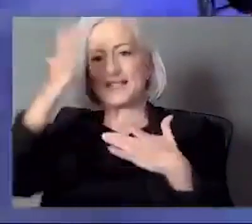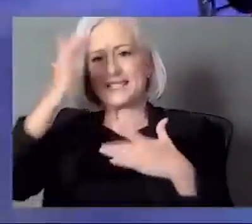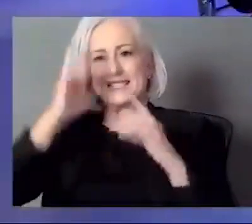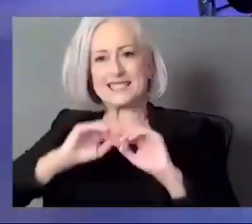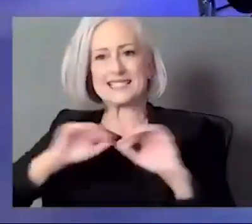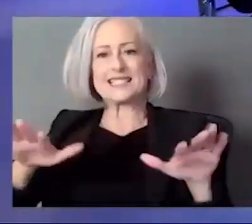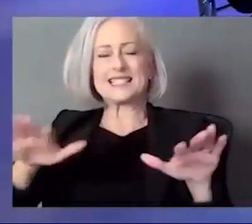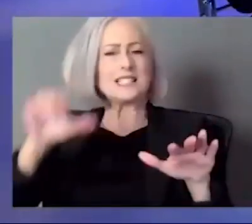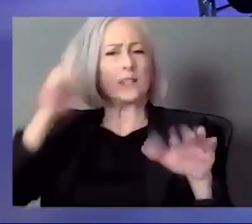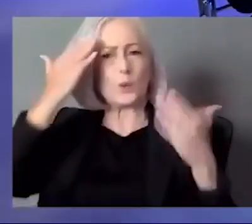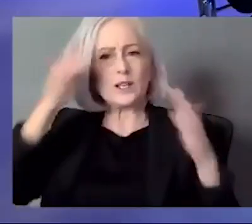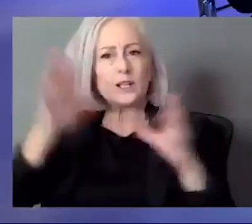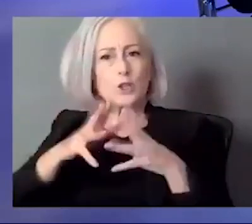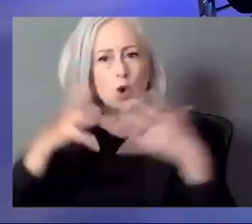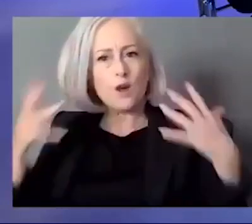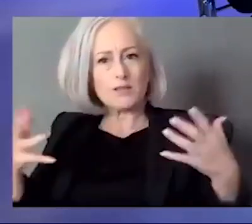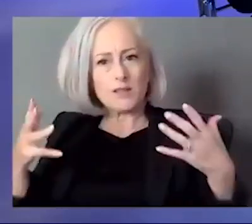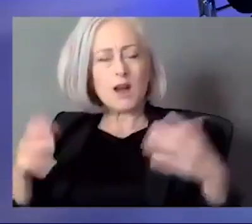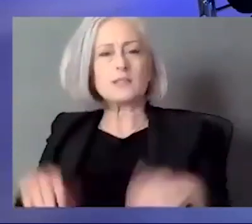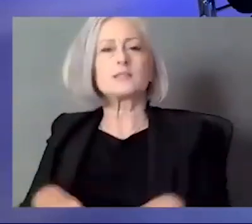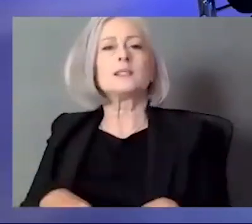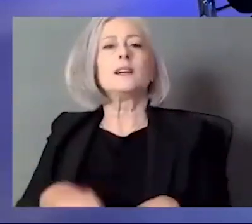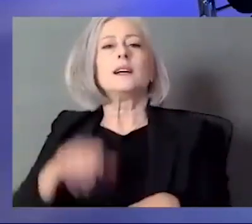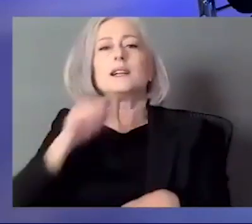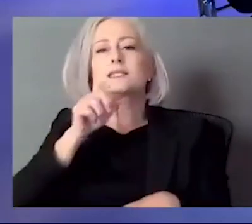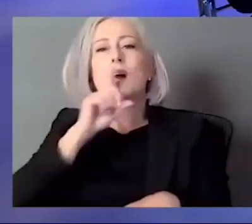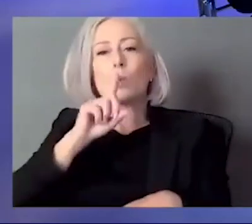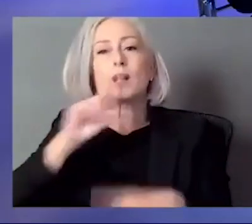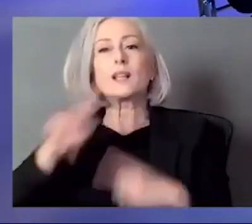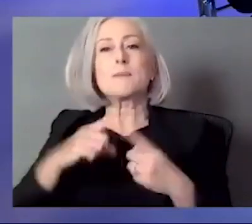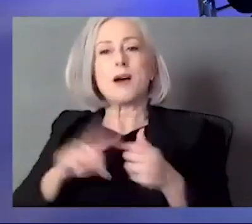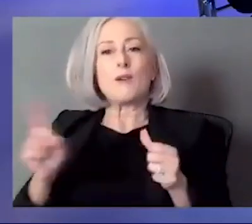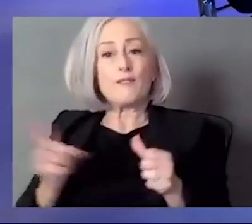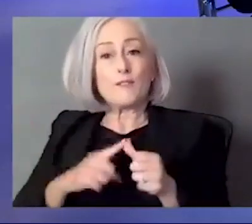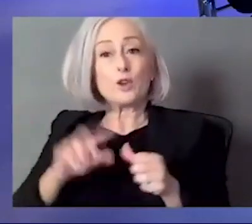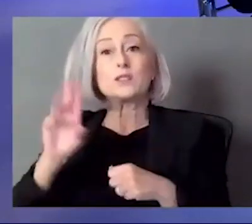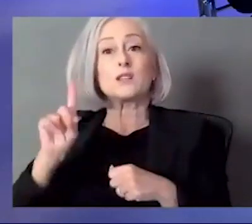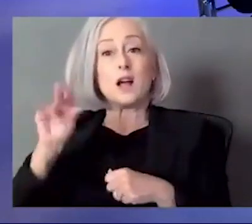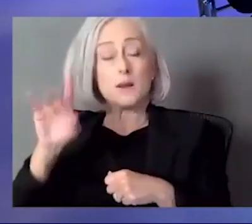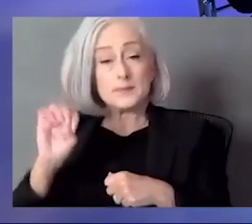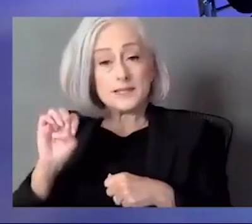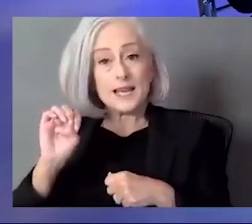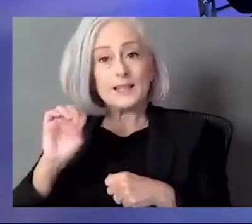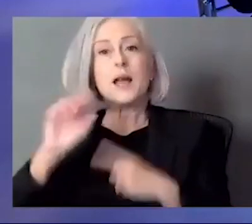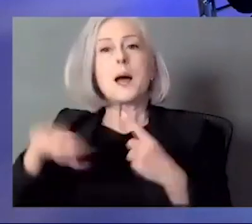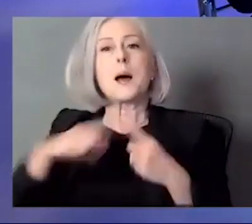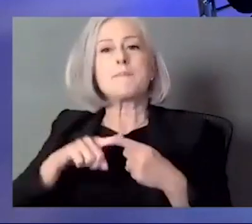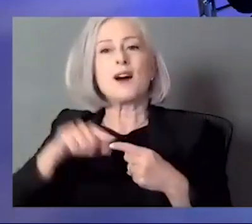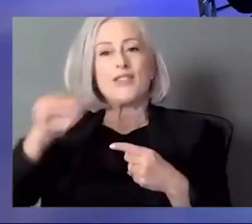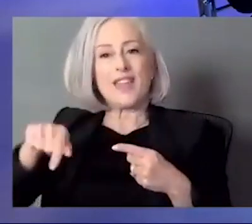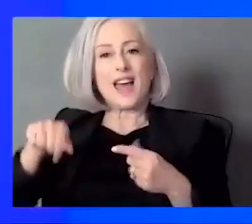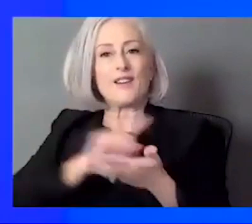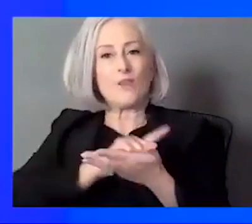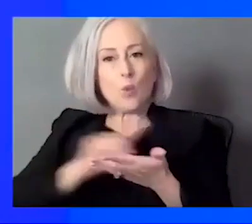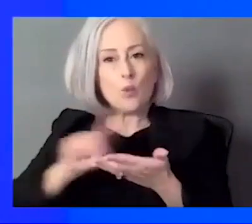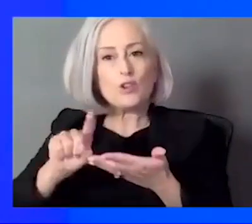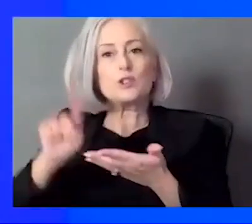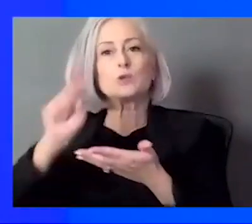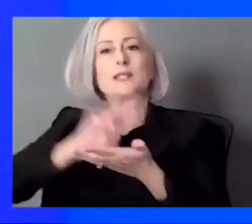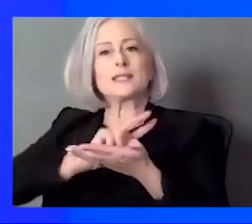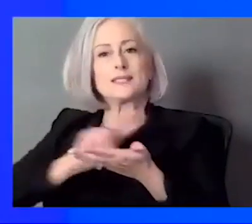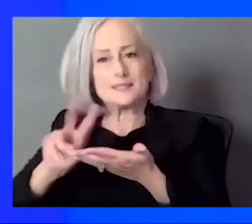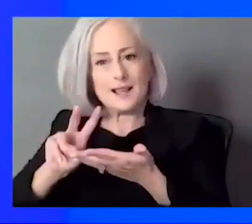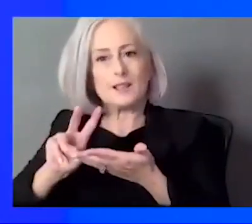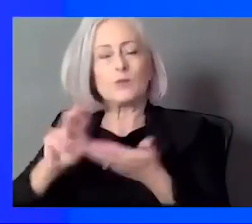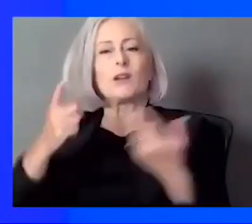that first press conference or update. I think it was that whole week or 2 weeks. I had just